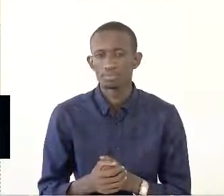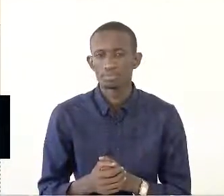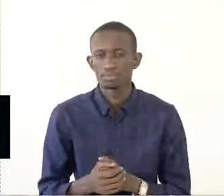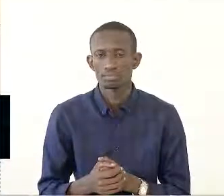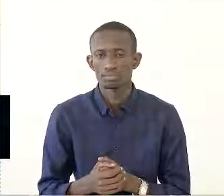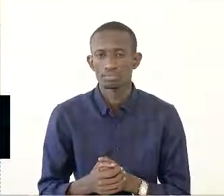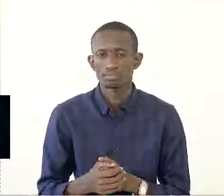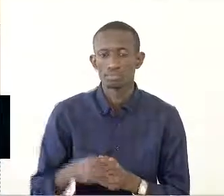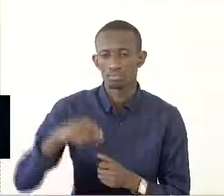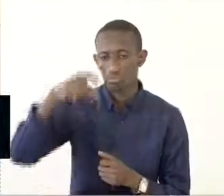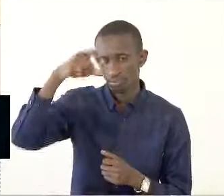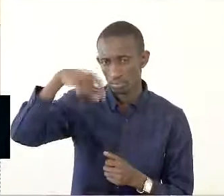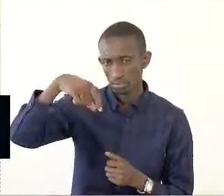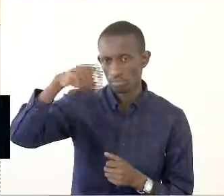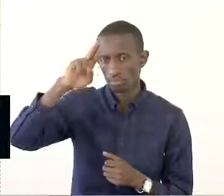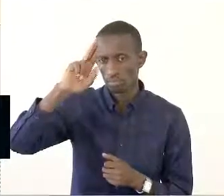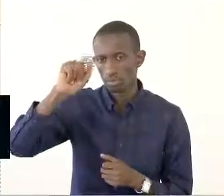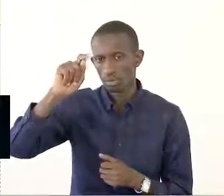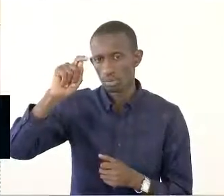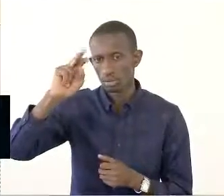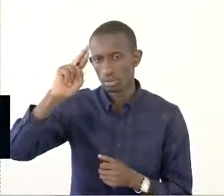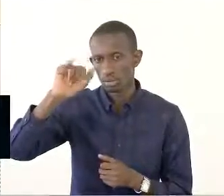a quadratic equation